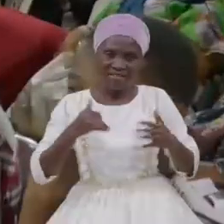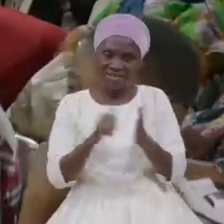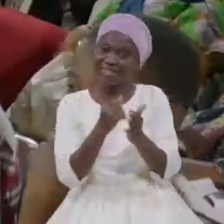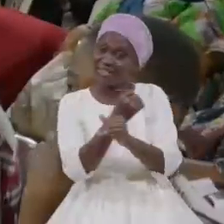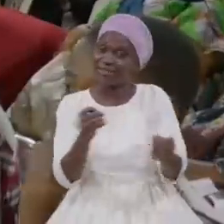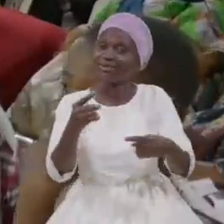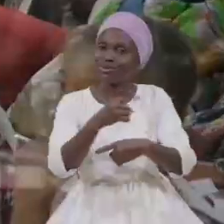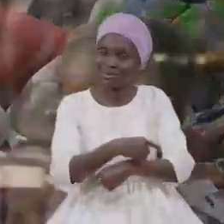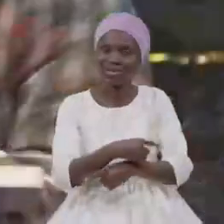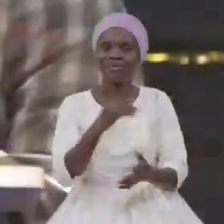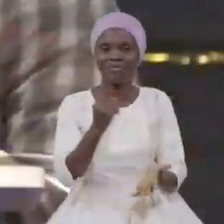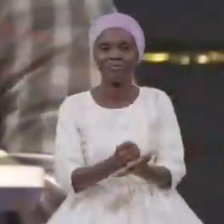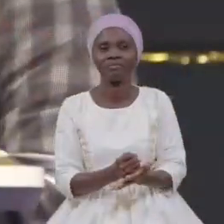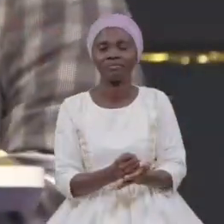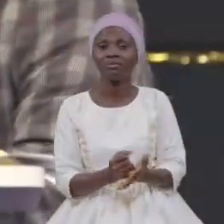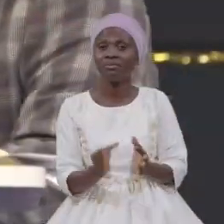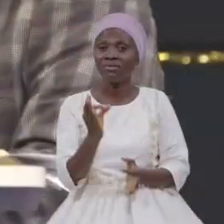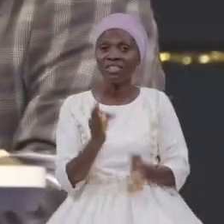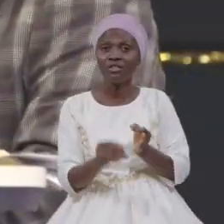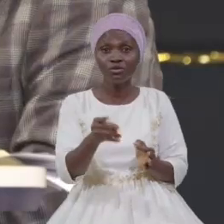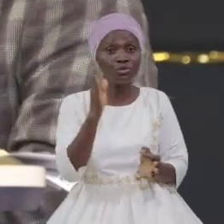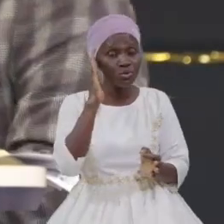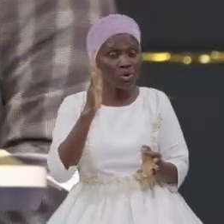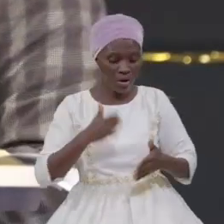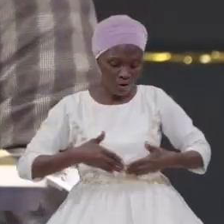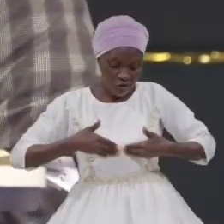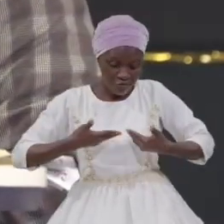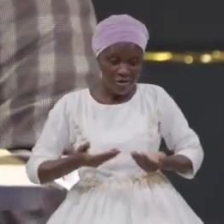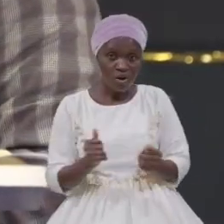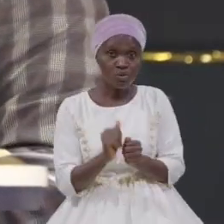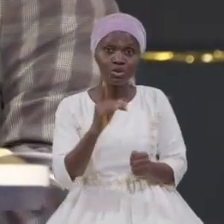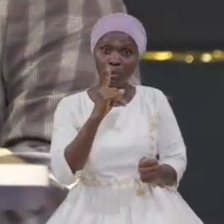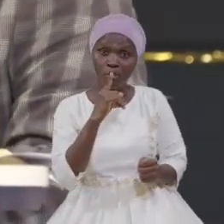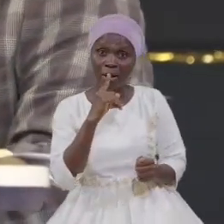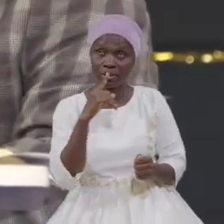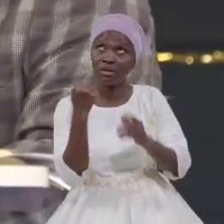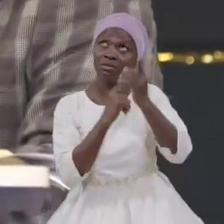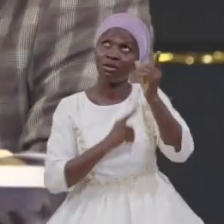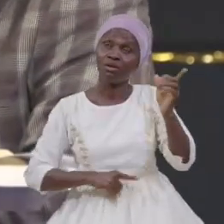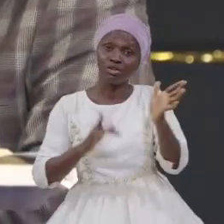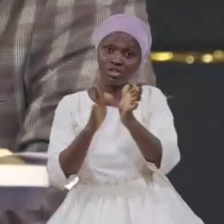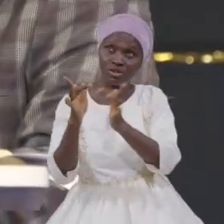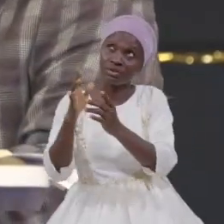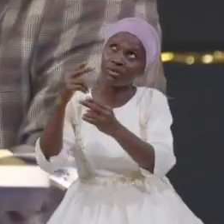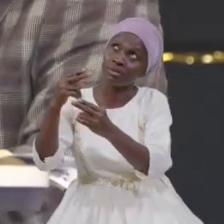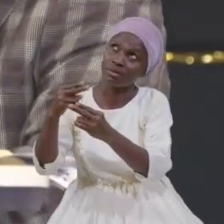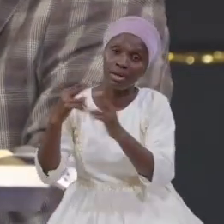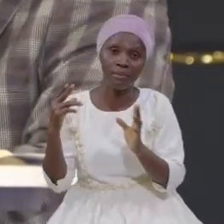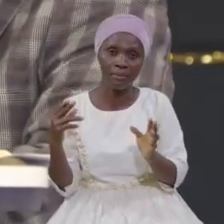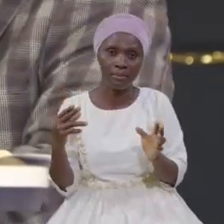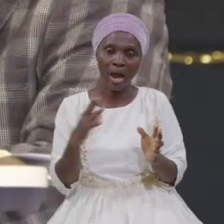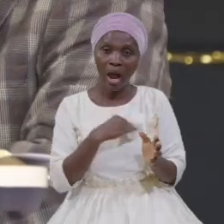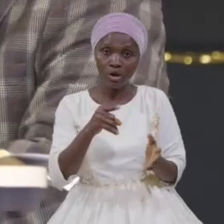your mouth the Lord Jesus, and shall believe in thine